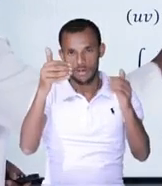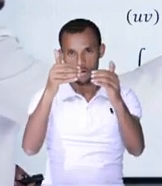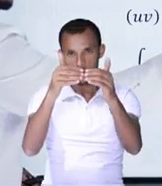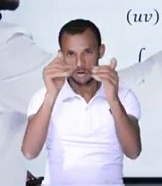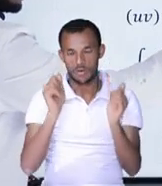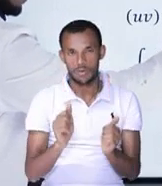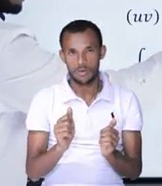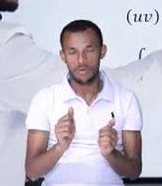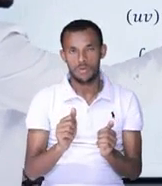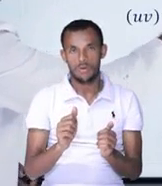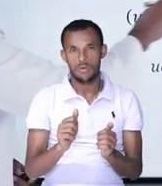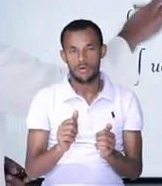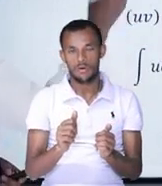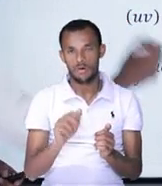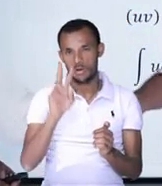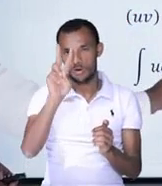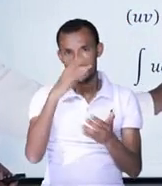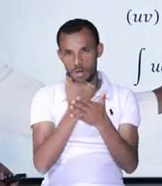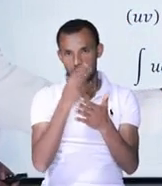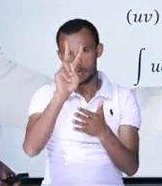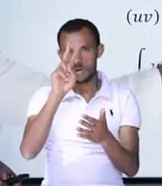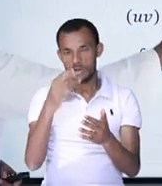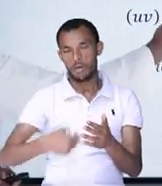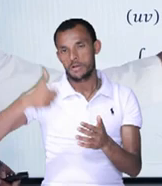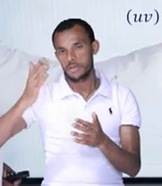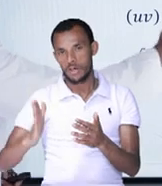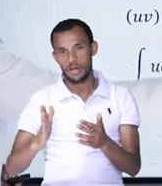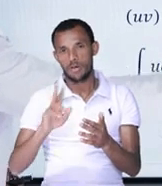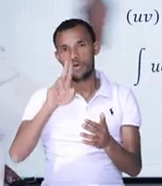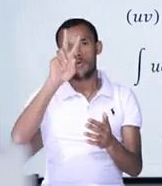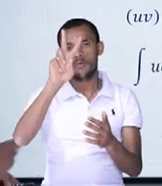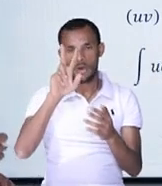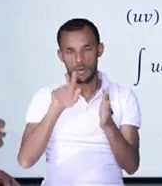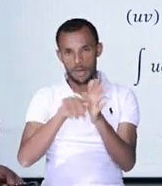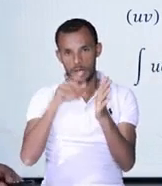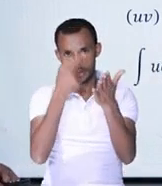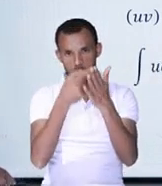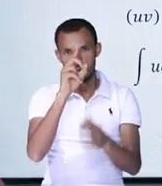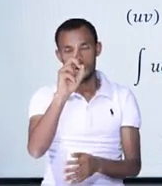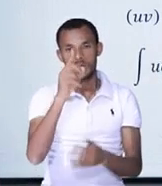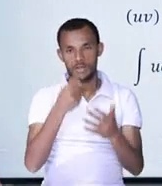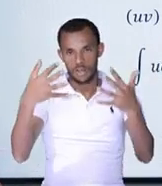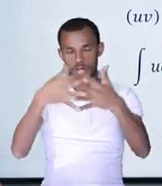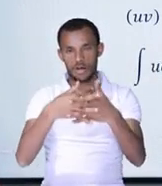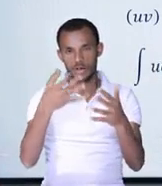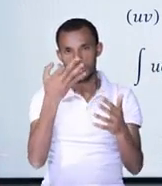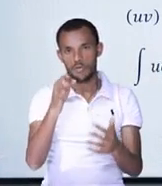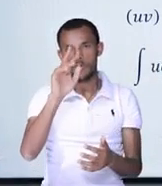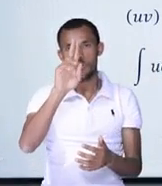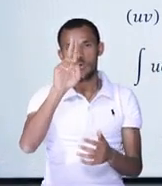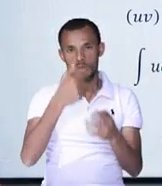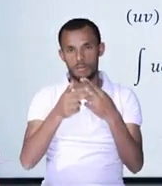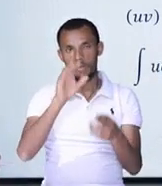to, you take this to the other side, so uv minus this one, the integration of v times